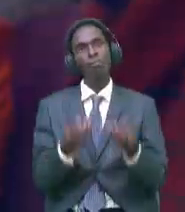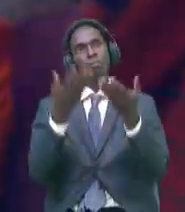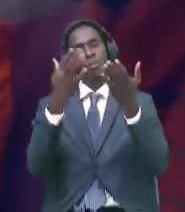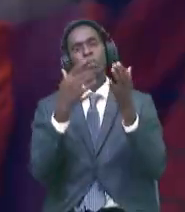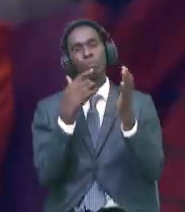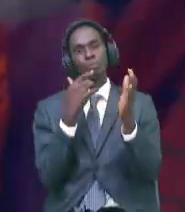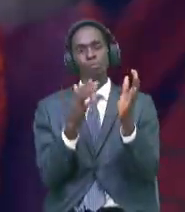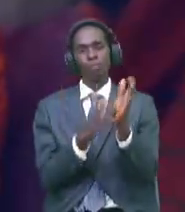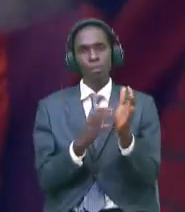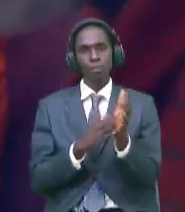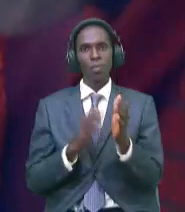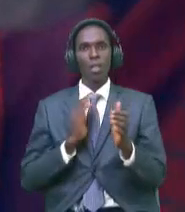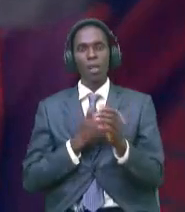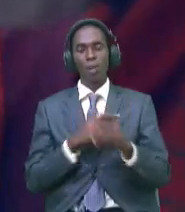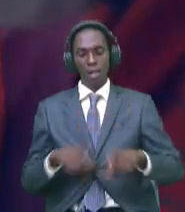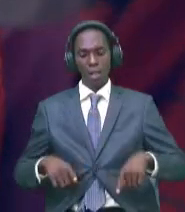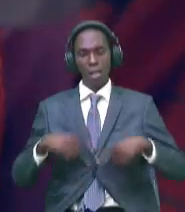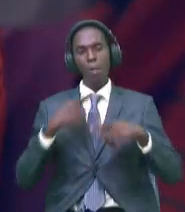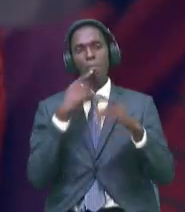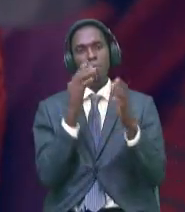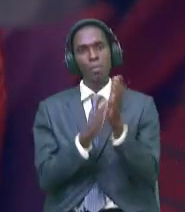Our lives praise the Lord.